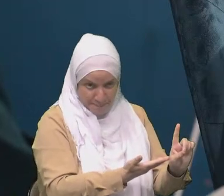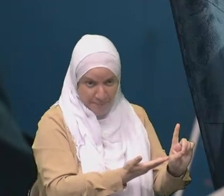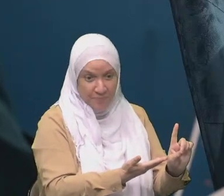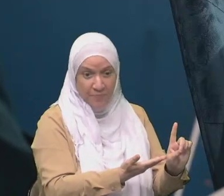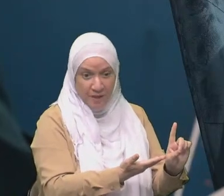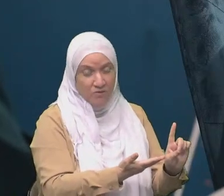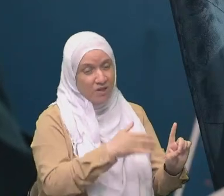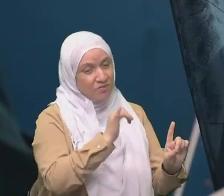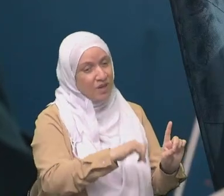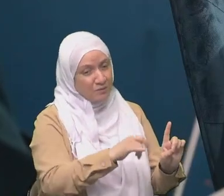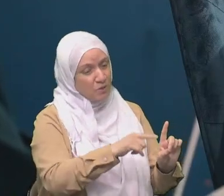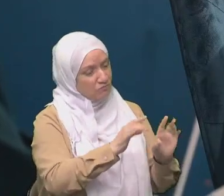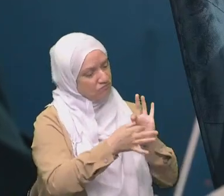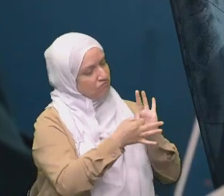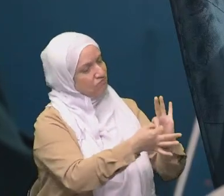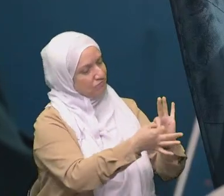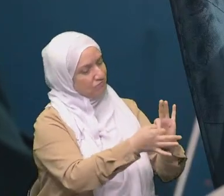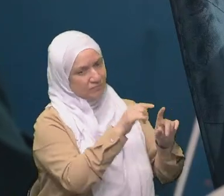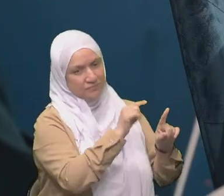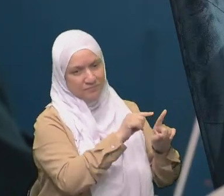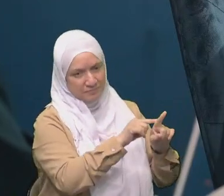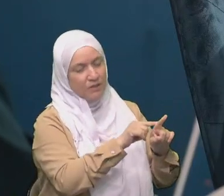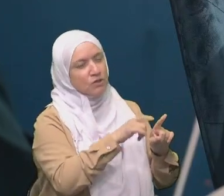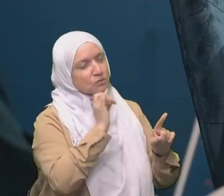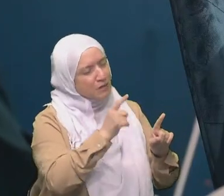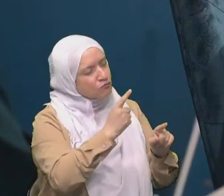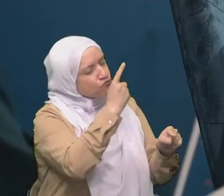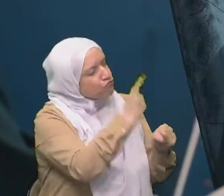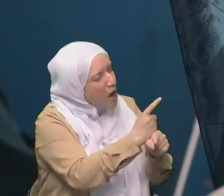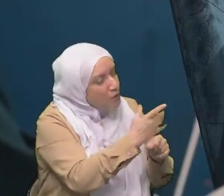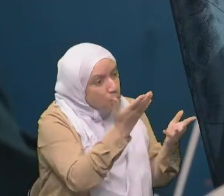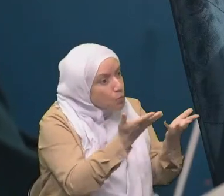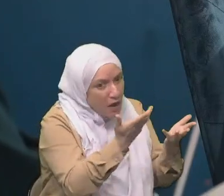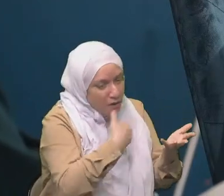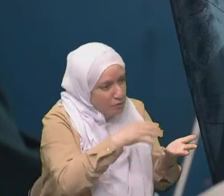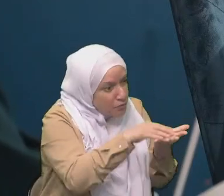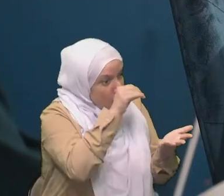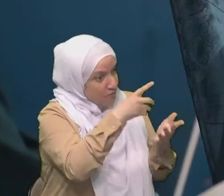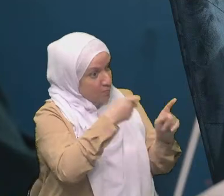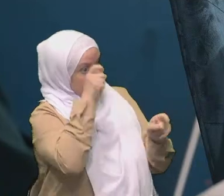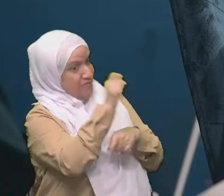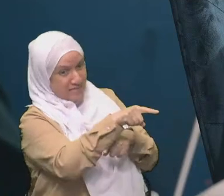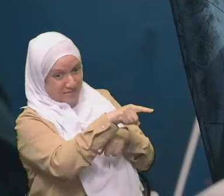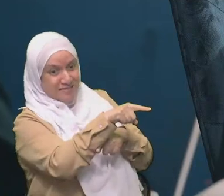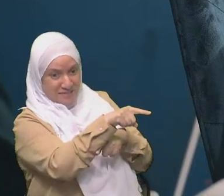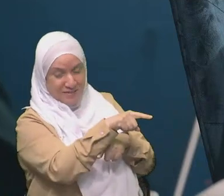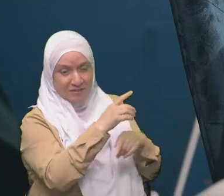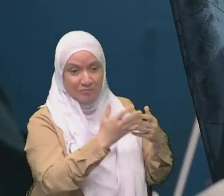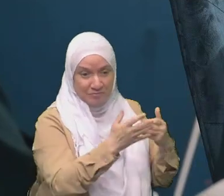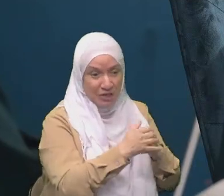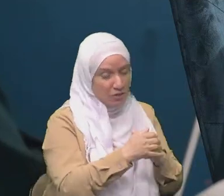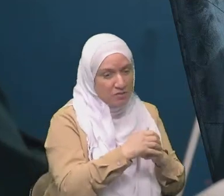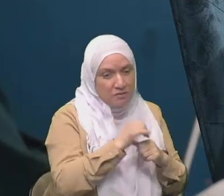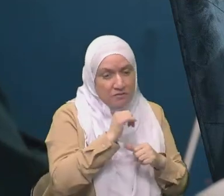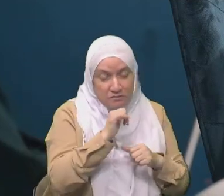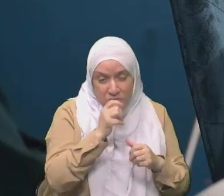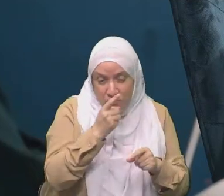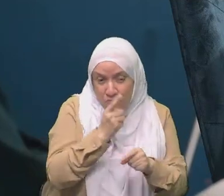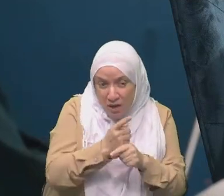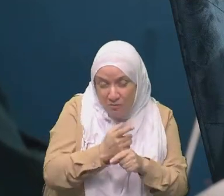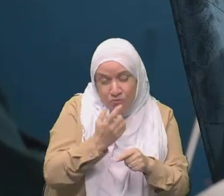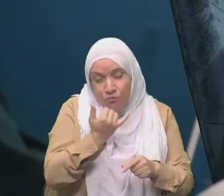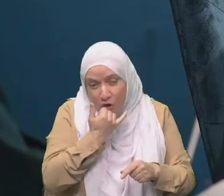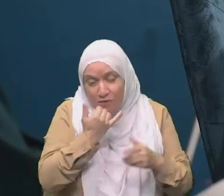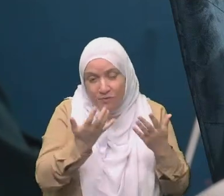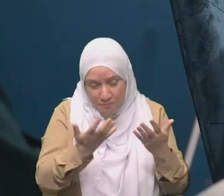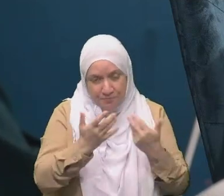order to identify right from wrong is extremely, extremely important. Because other than that, If you like to see the point of reference